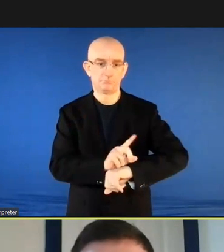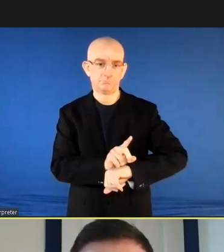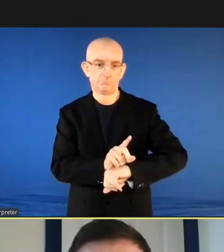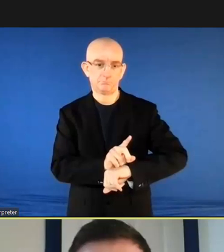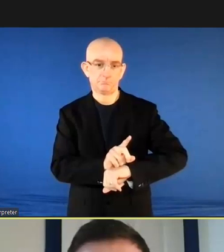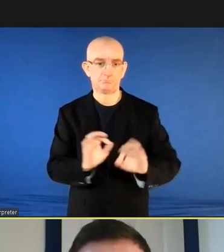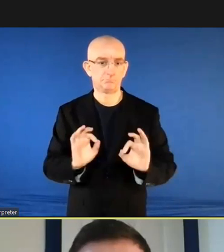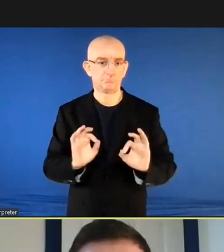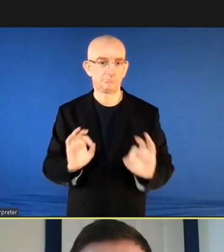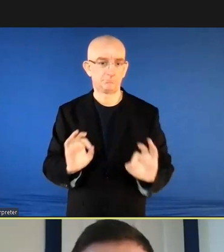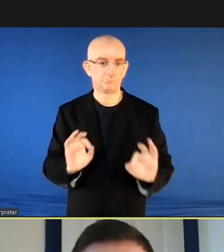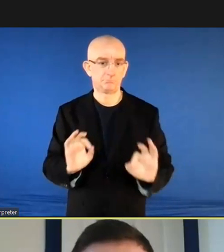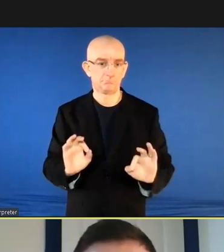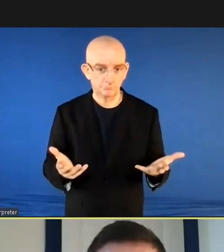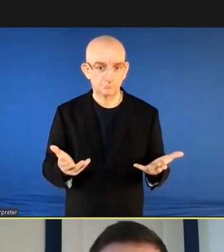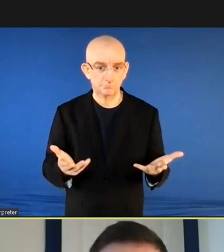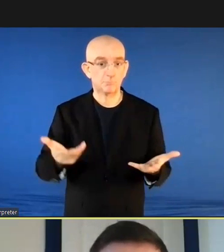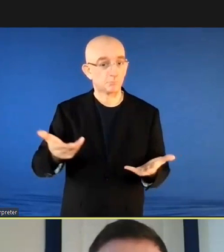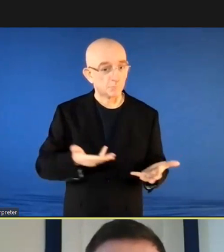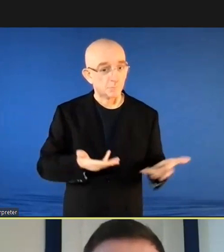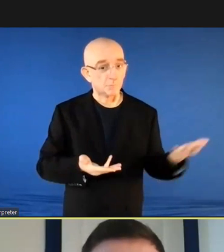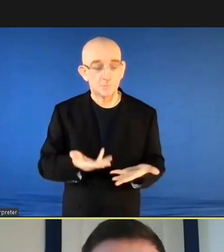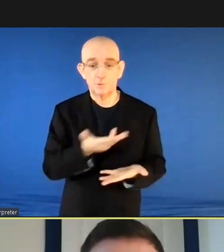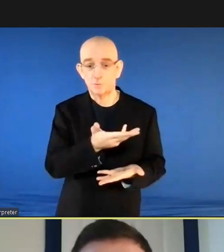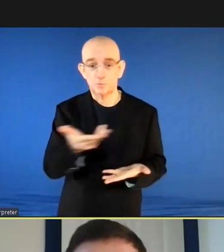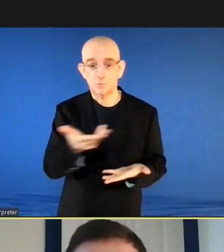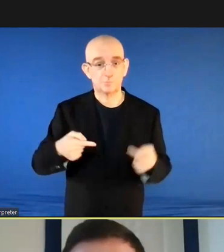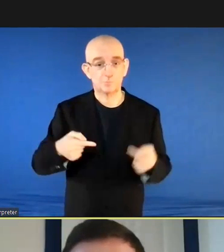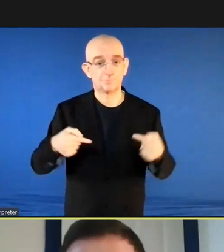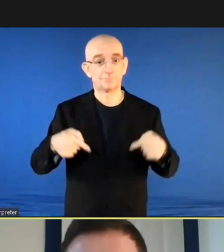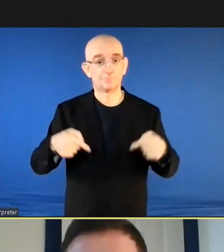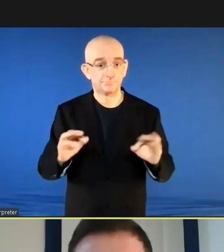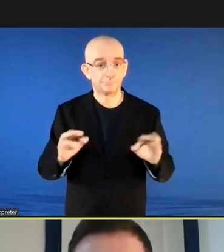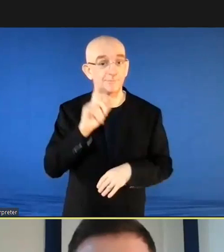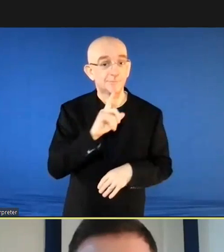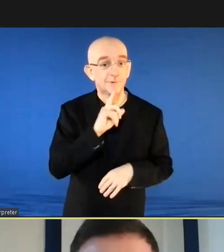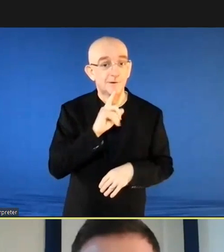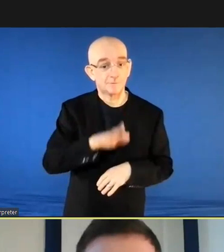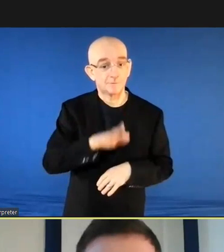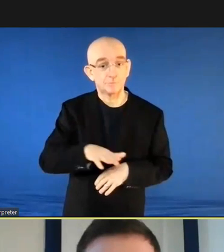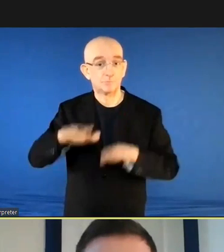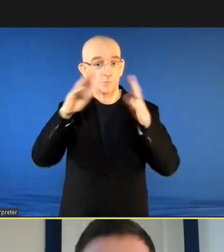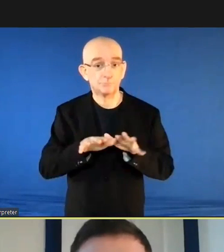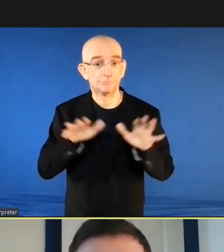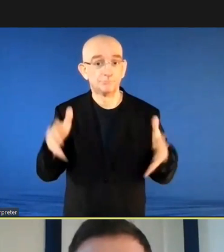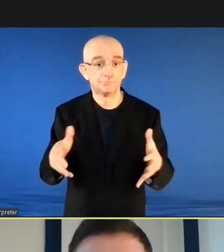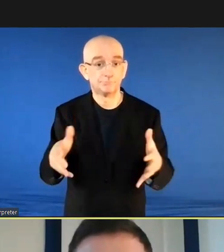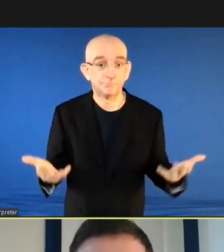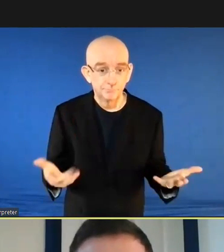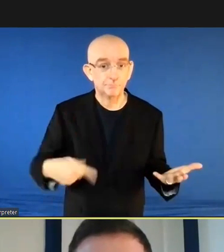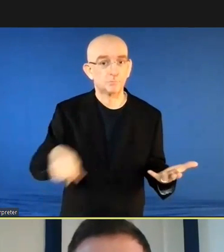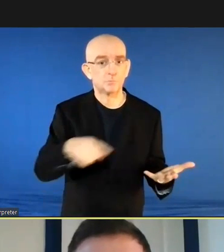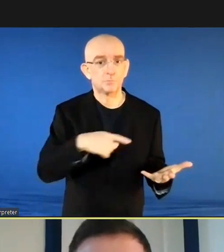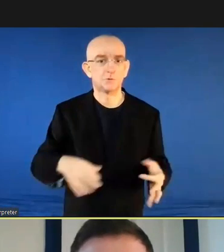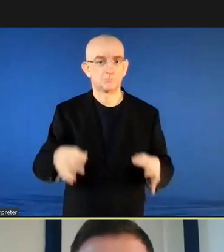Child Worldwide. Before we formally begin, and I go through a couple of bits of information, we're going to start by showing you